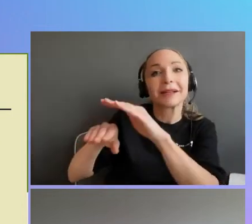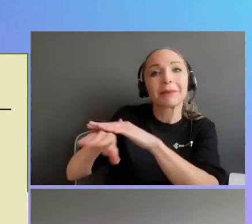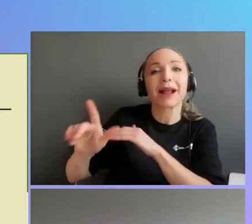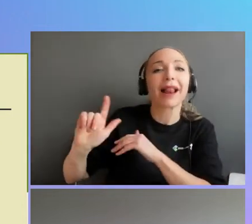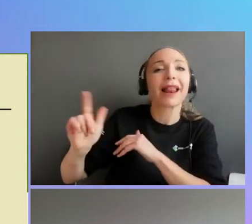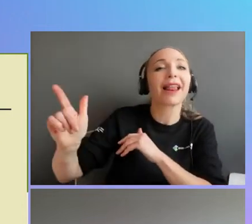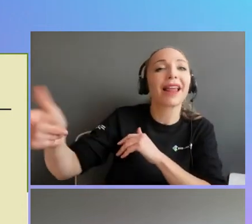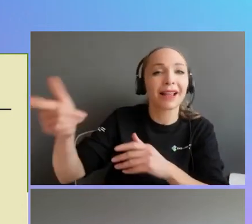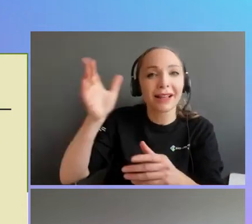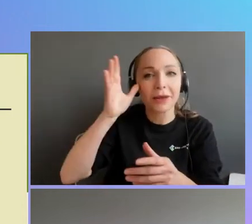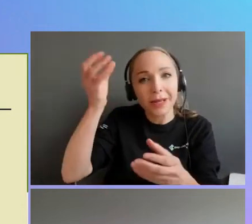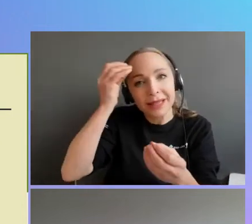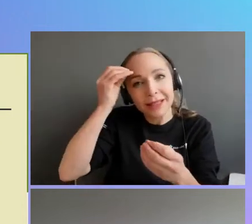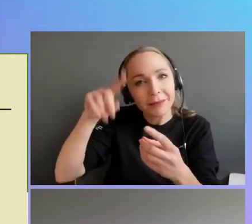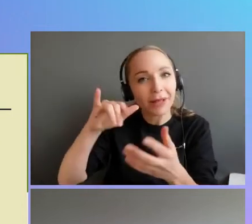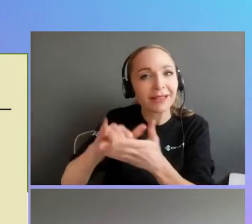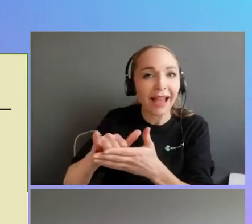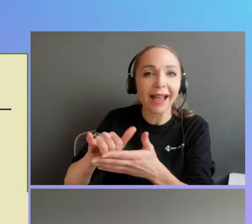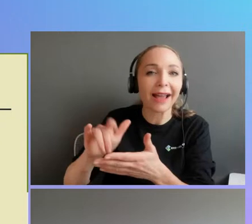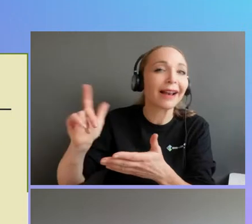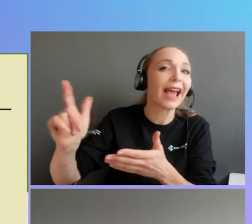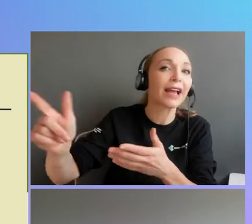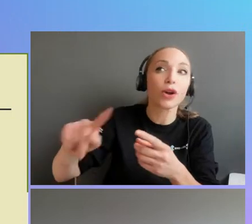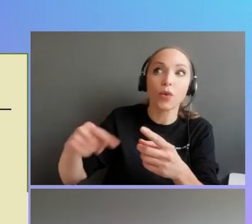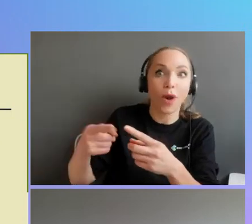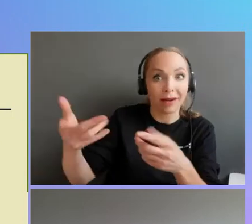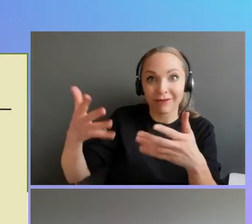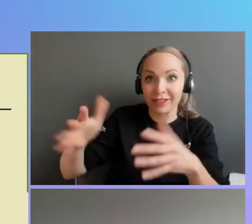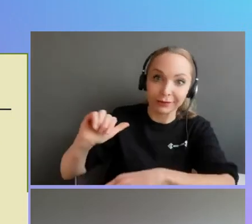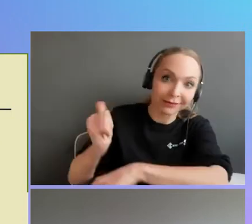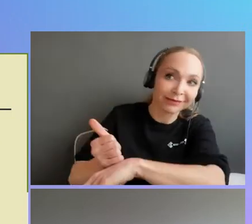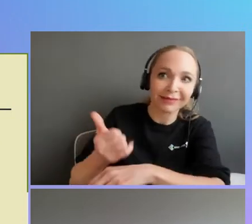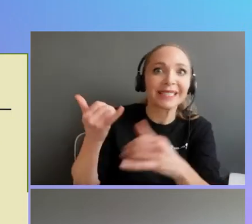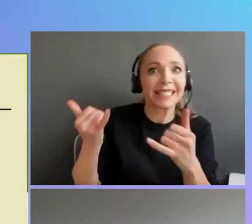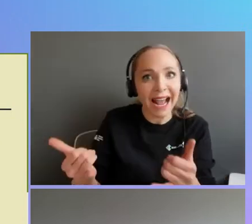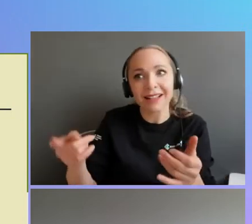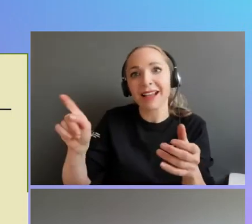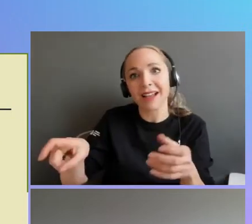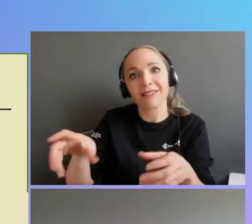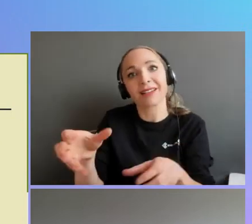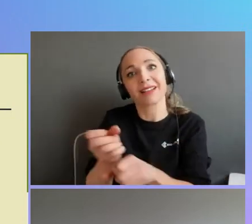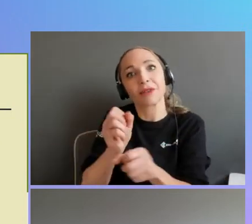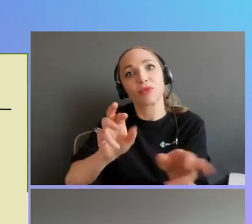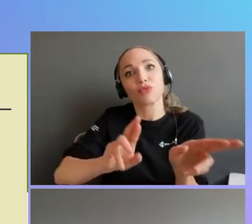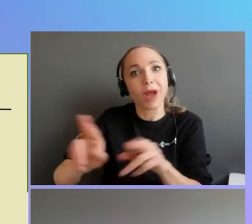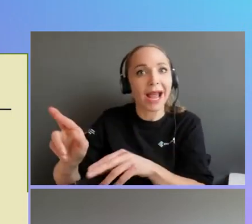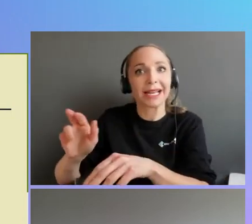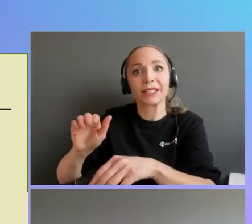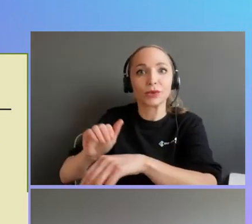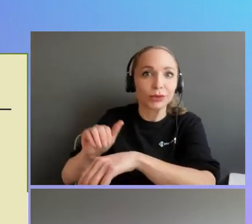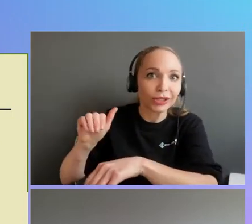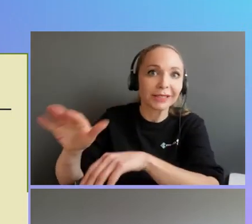out and prepared for shipping, but something as an integral part of the workflow.